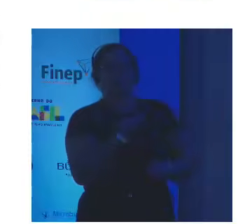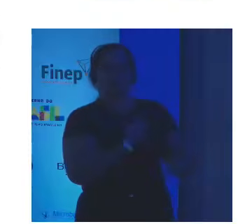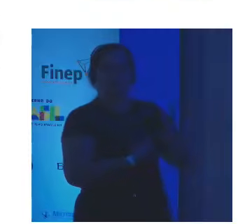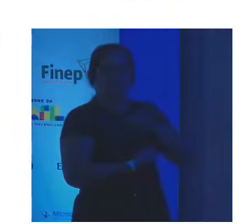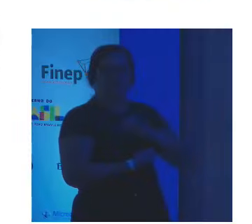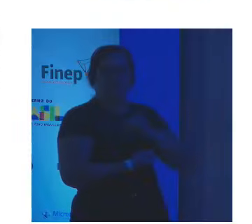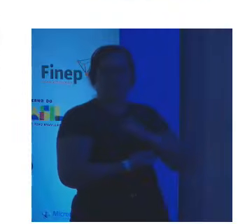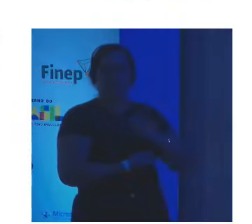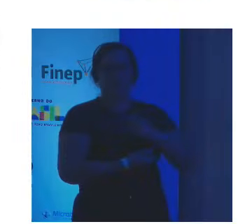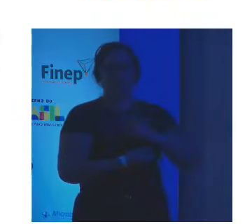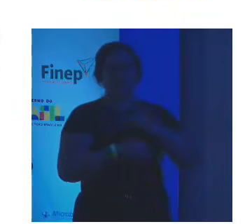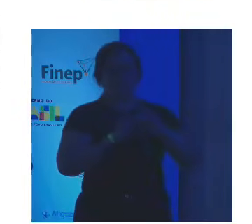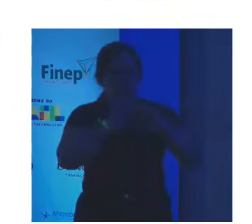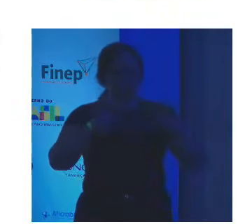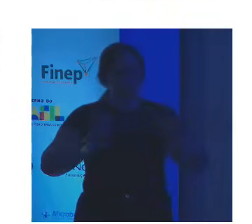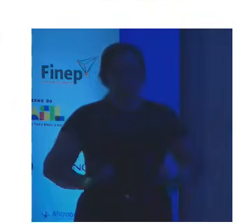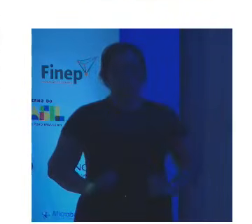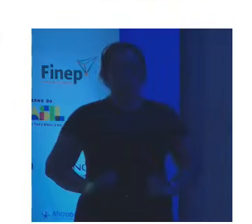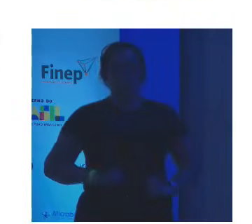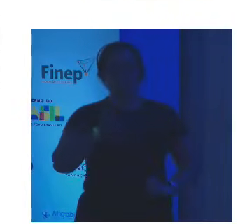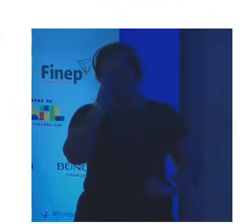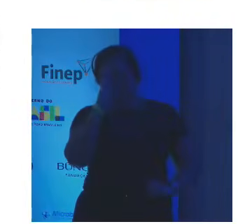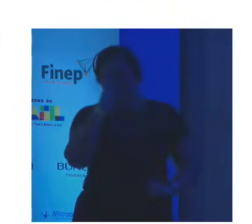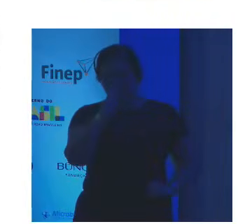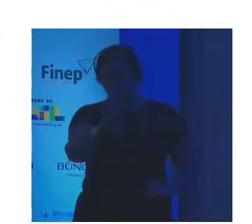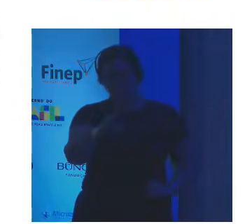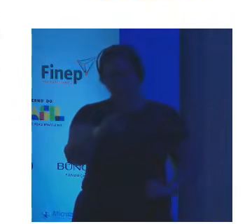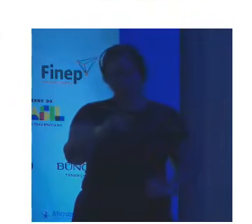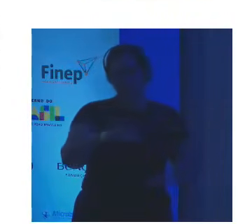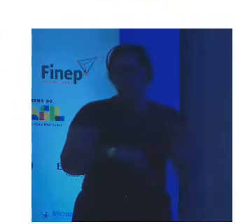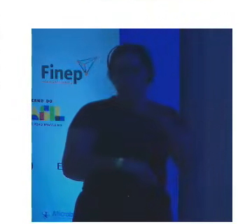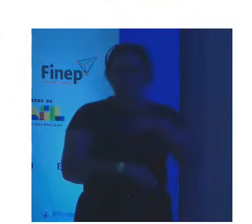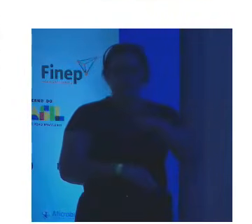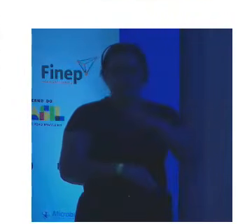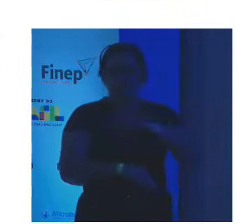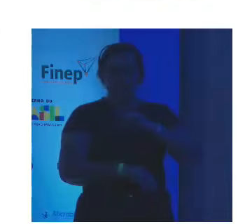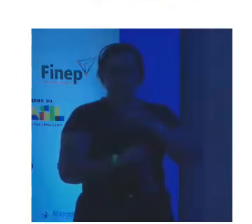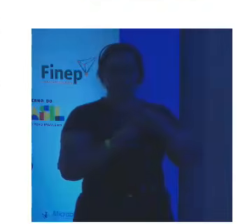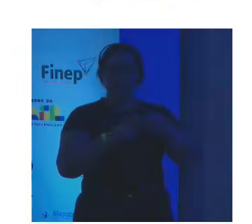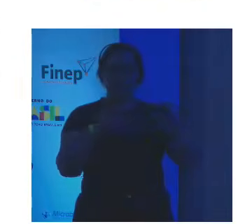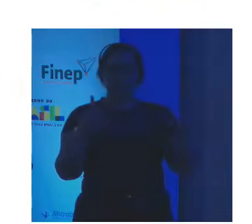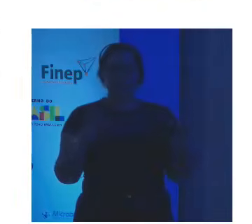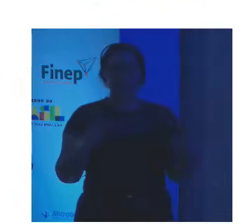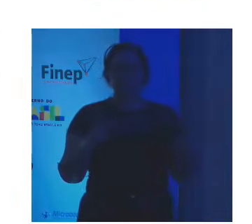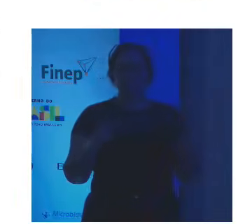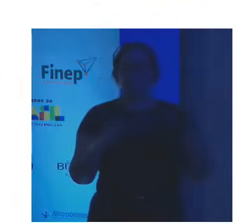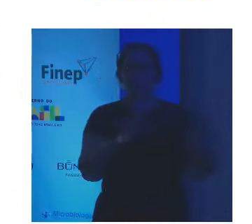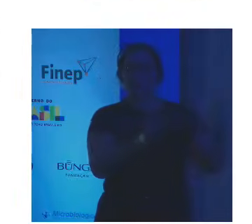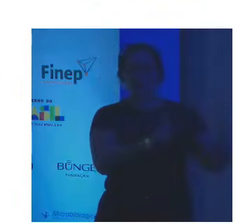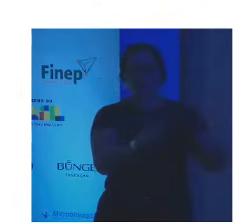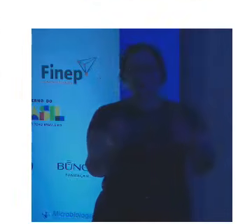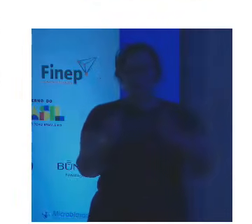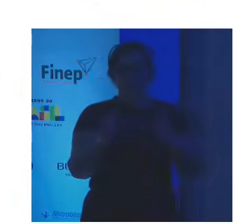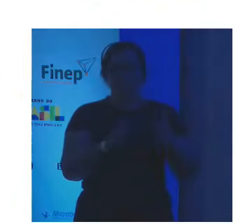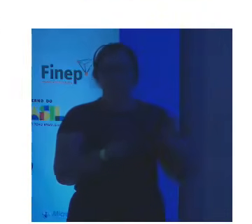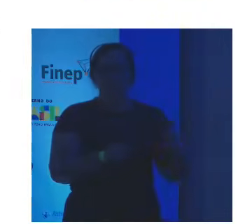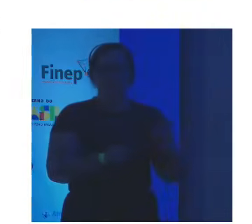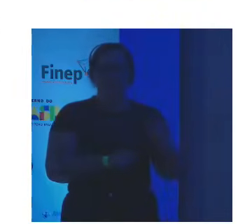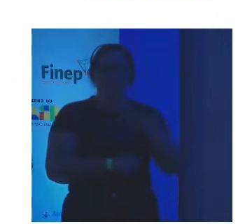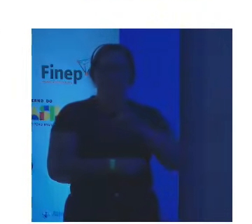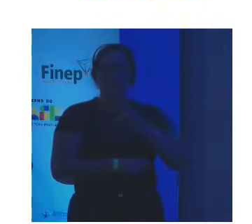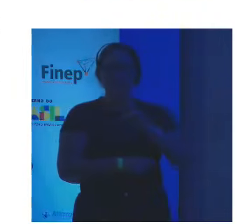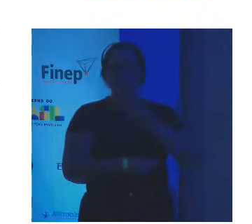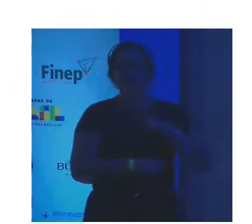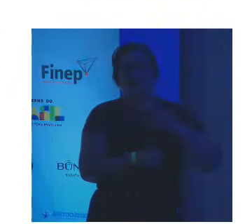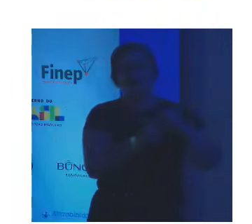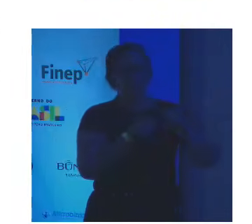infrastructures that is fully digital where you can have different paces, the components. You have the seabed map, you have the